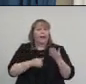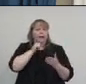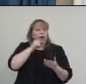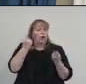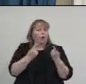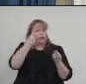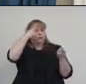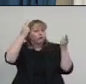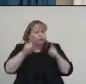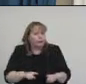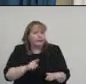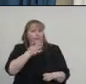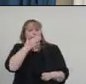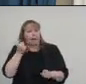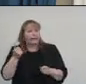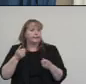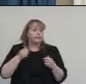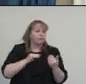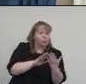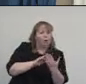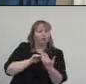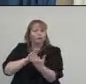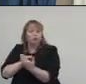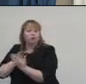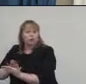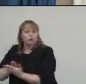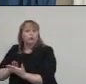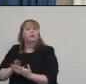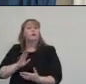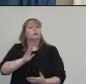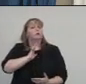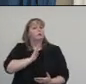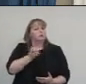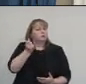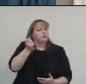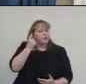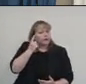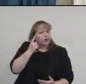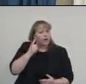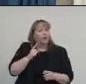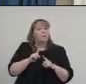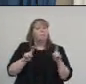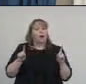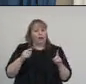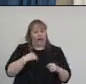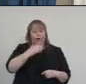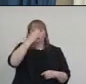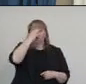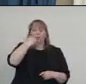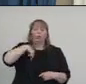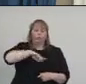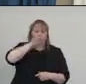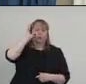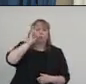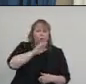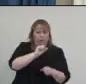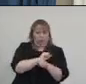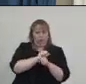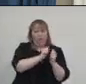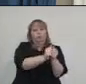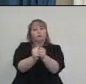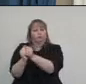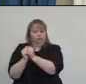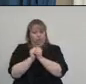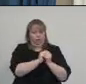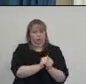will not prevent us from working together for the good of our state. I know this in my heart to be true. We don't always have to